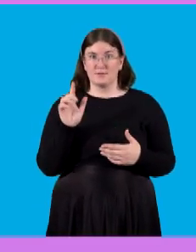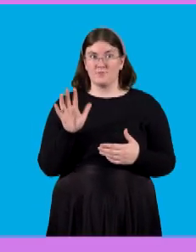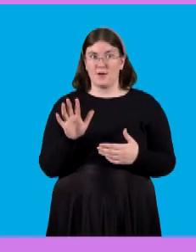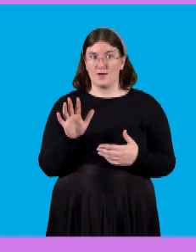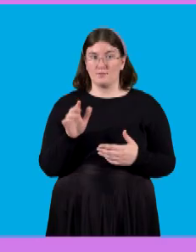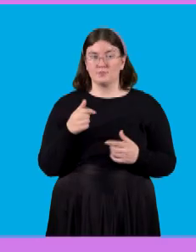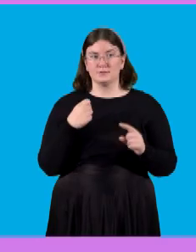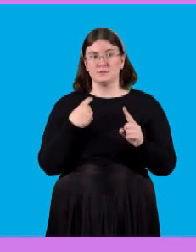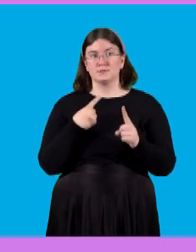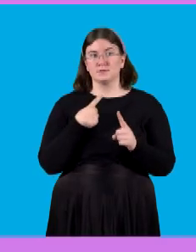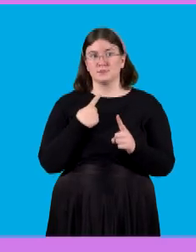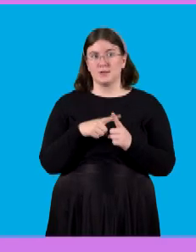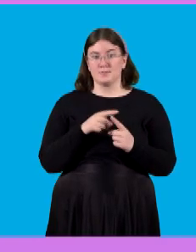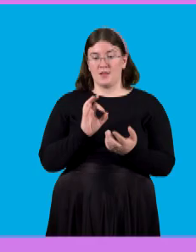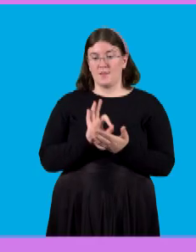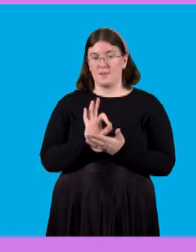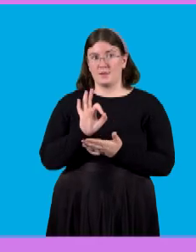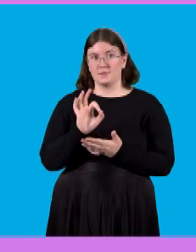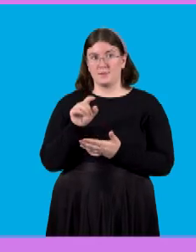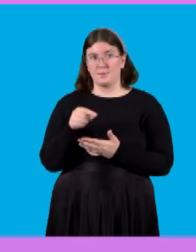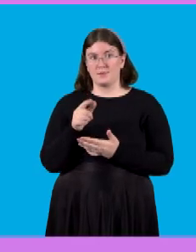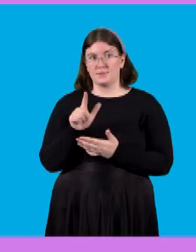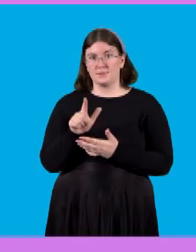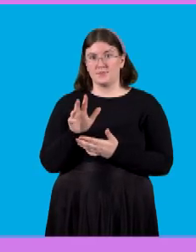31.3775, and I multiply by the exchange rate of